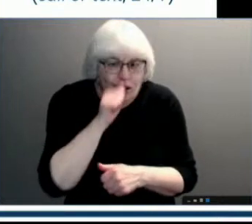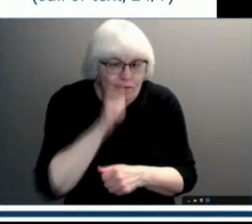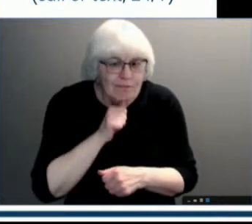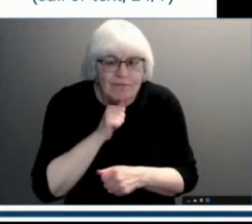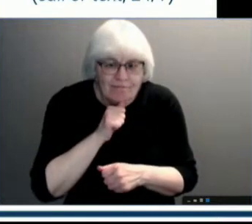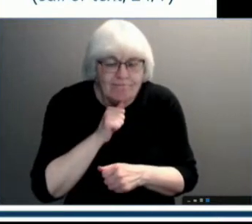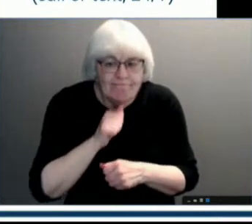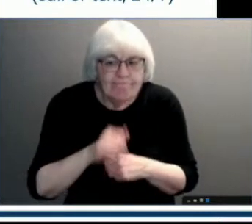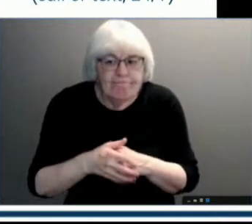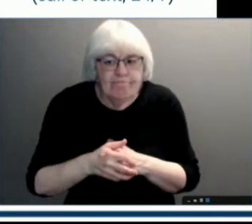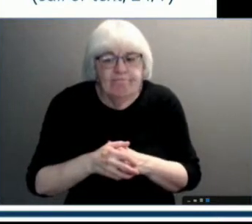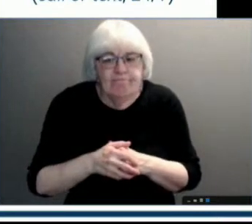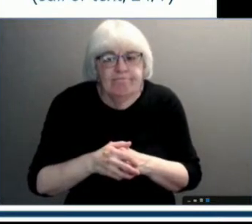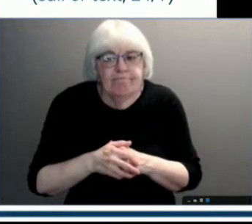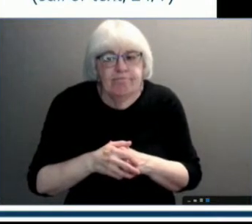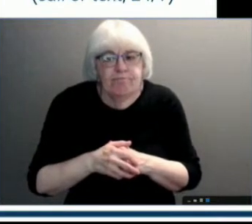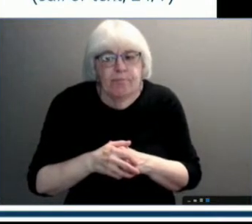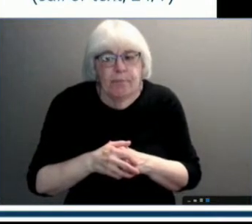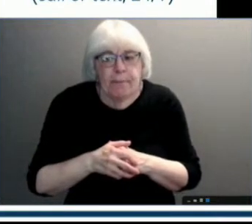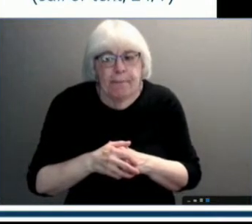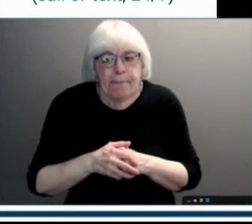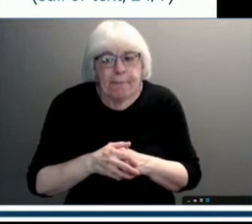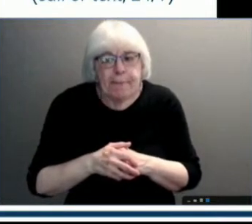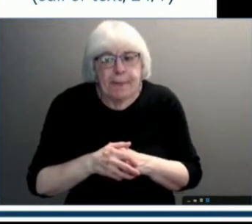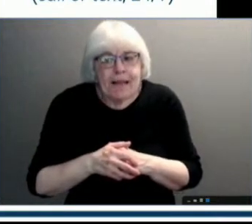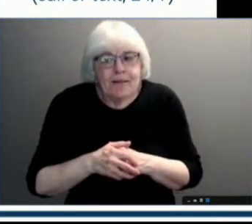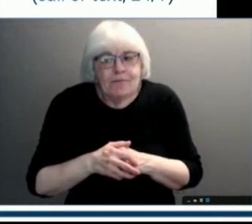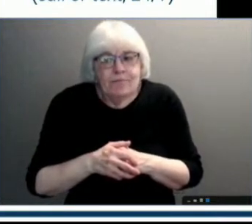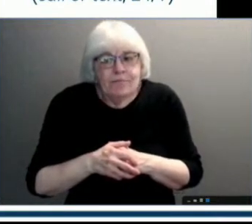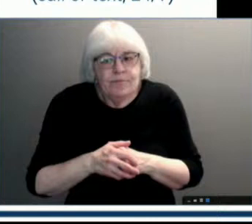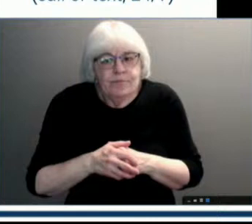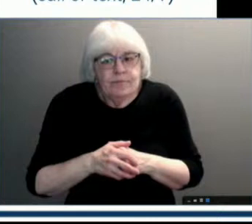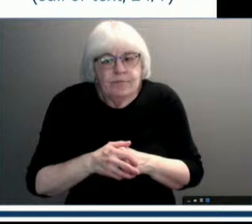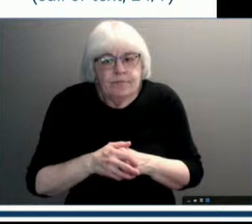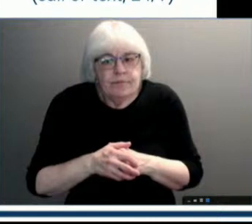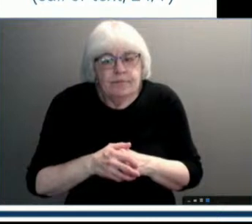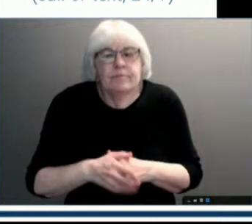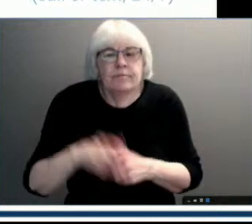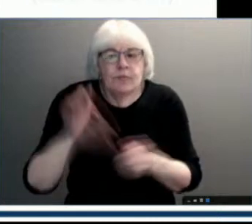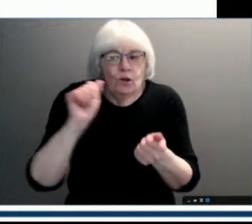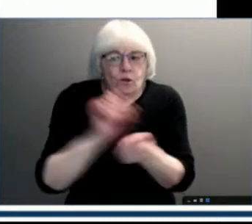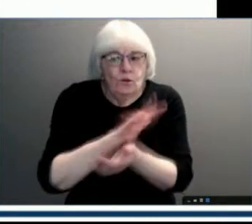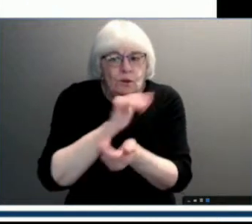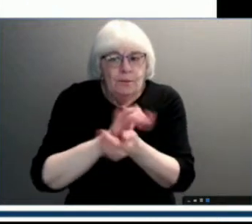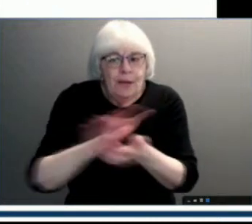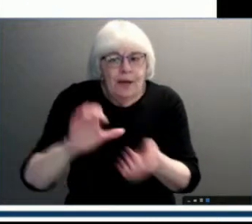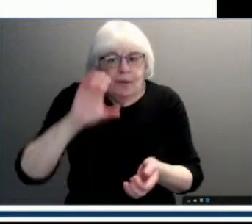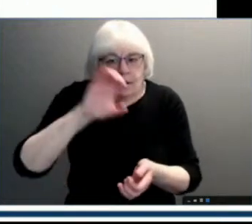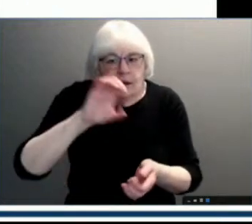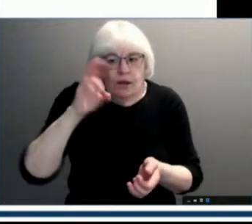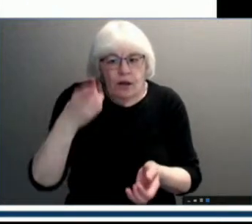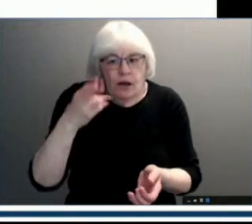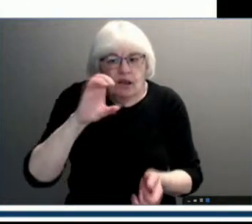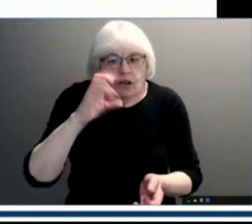we'll go to Stuart Peddle with the Chronicle Herald. Go ahead, Stuart. Thank you. Wondering about